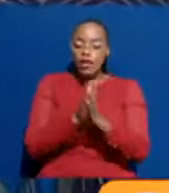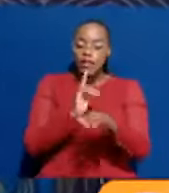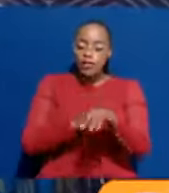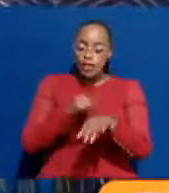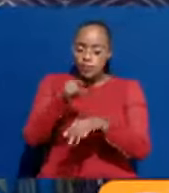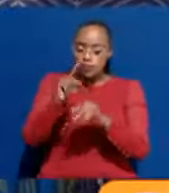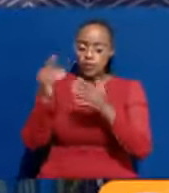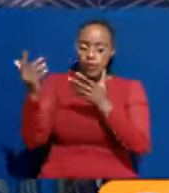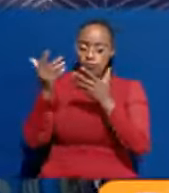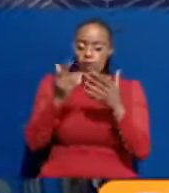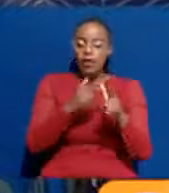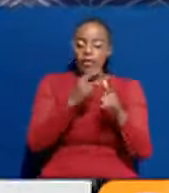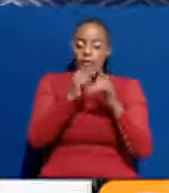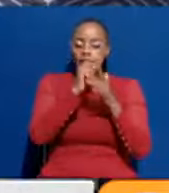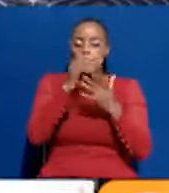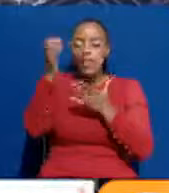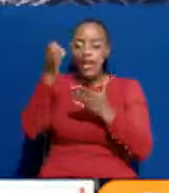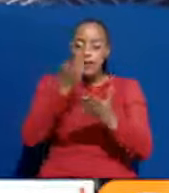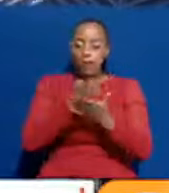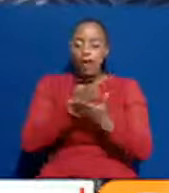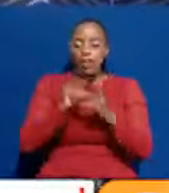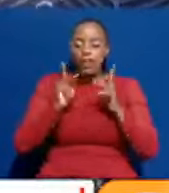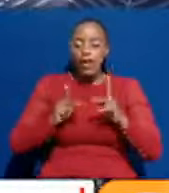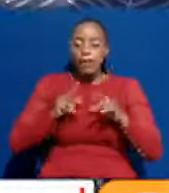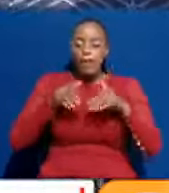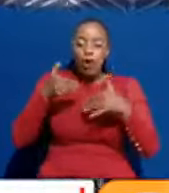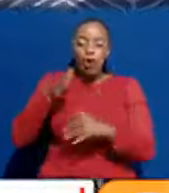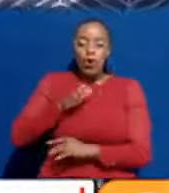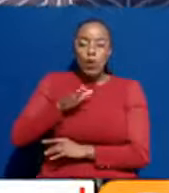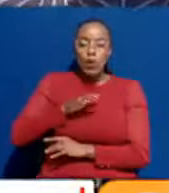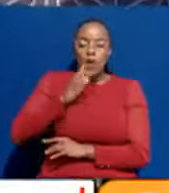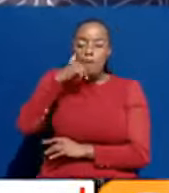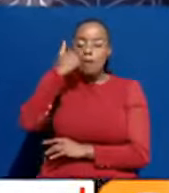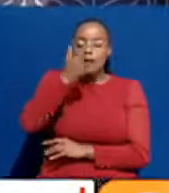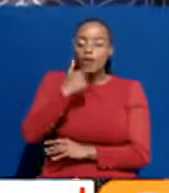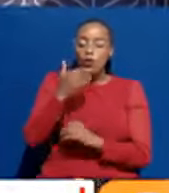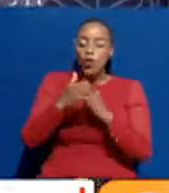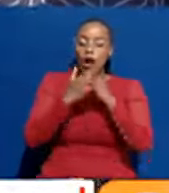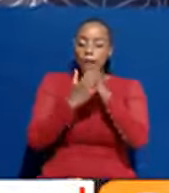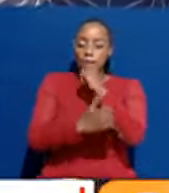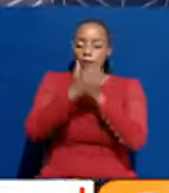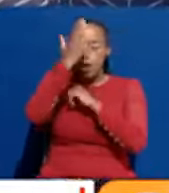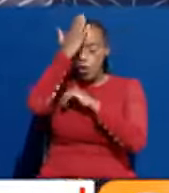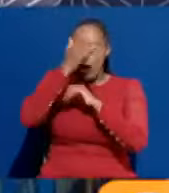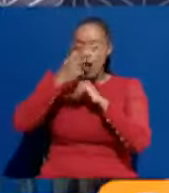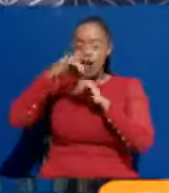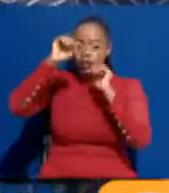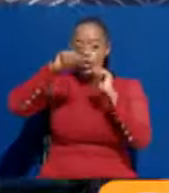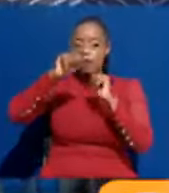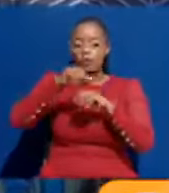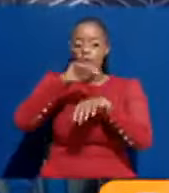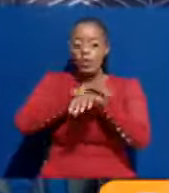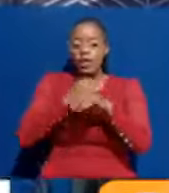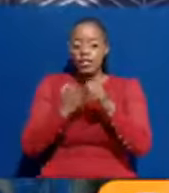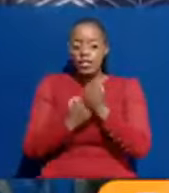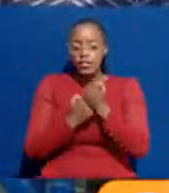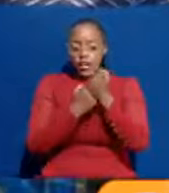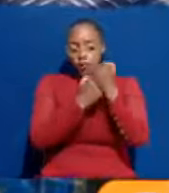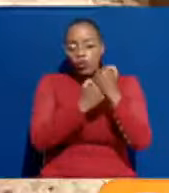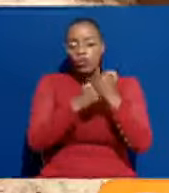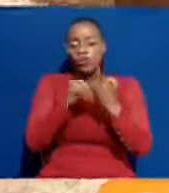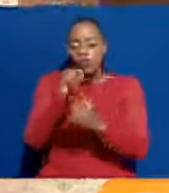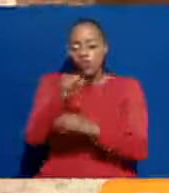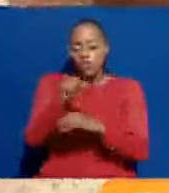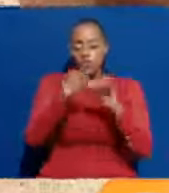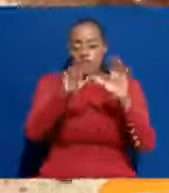wakileta, waandike wale hata wamama wenye hawajiwezi ili tupate kusaidika kati ya hili